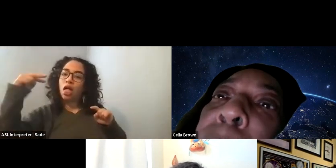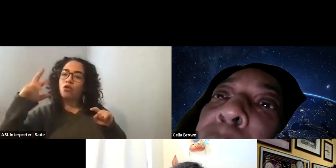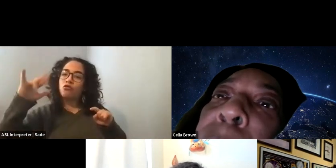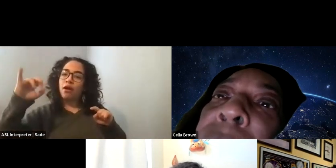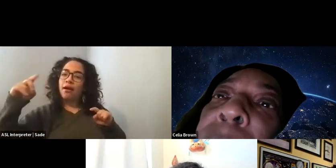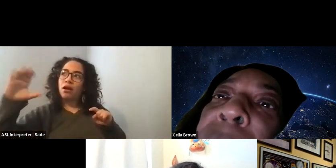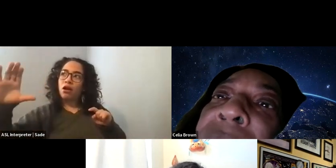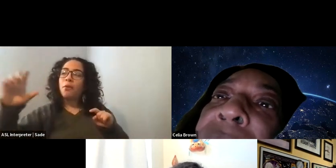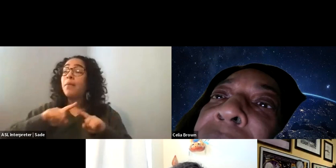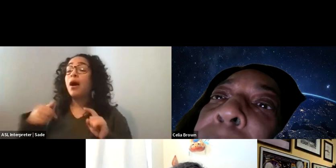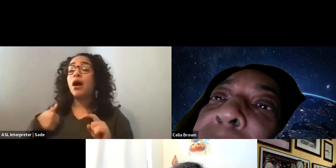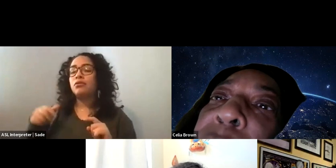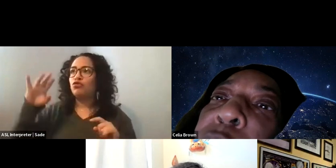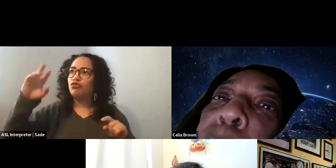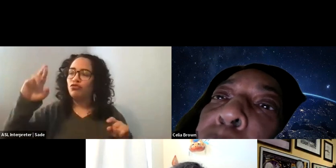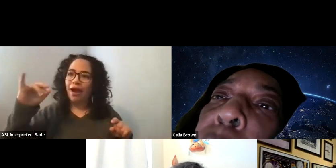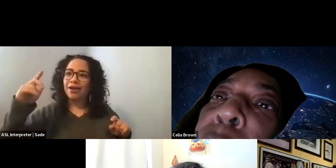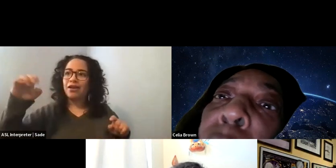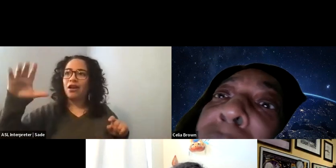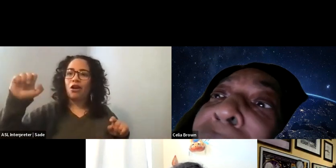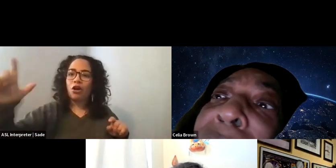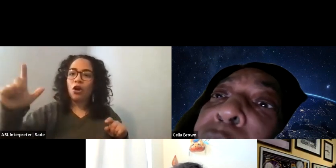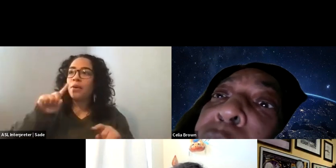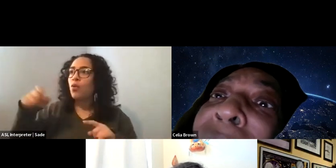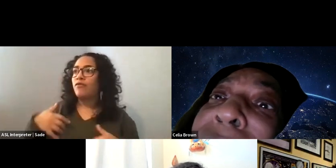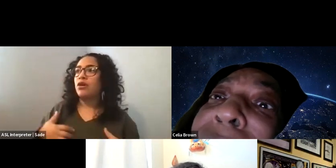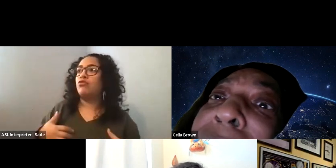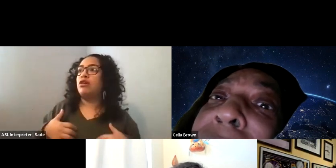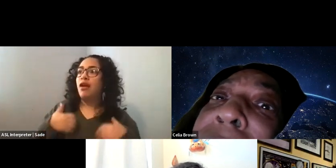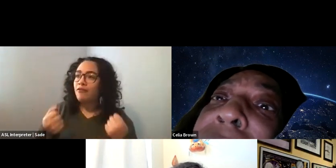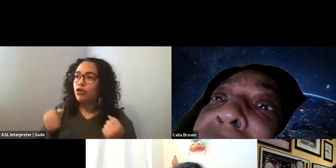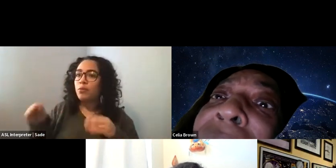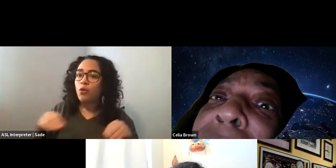recovery movement, we have peer support, all of that is great